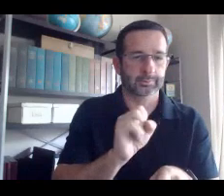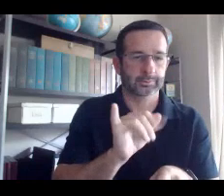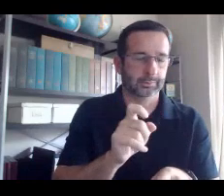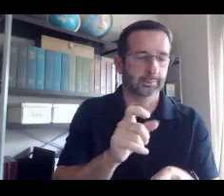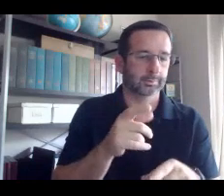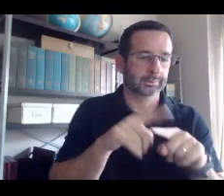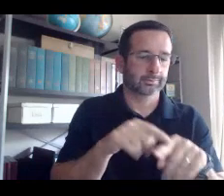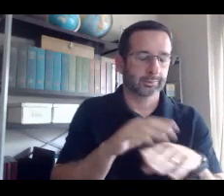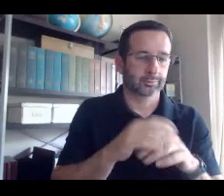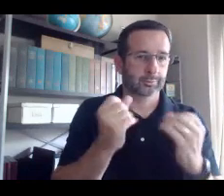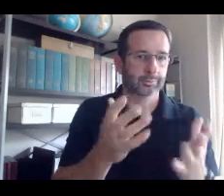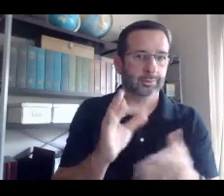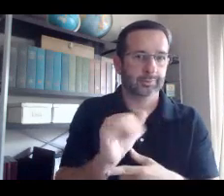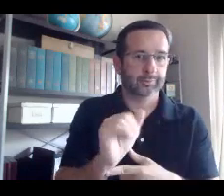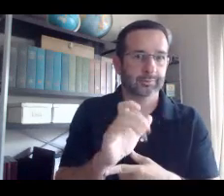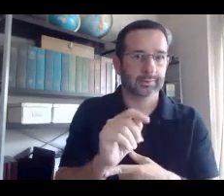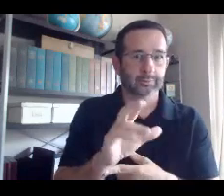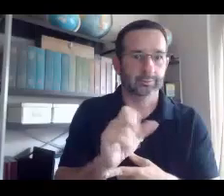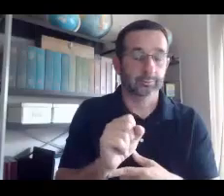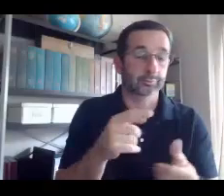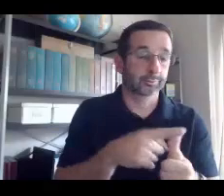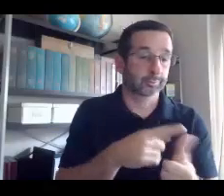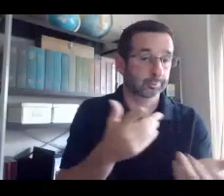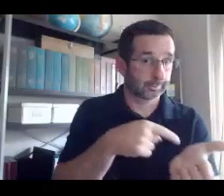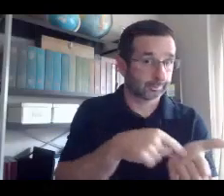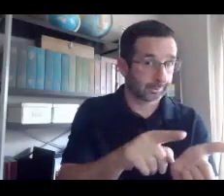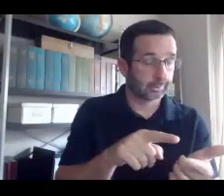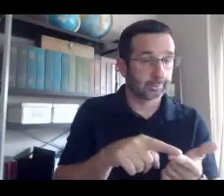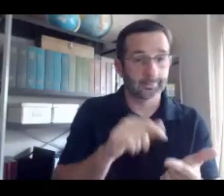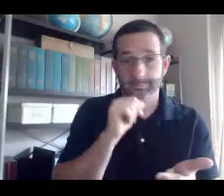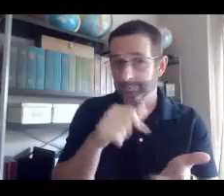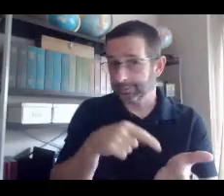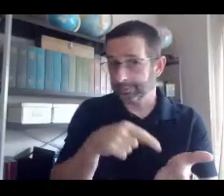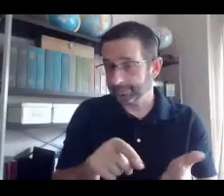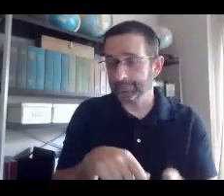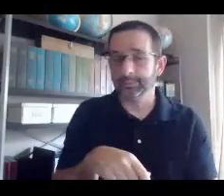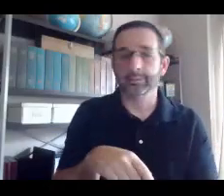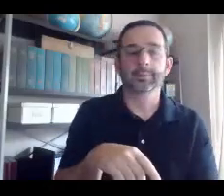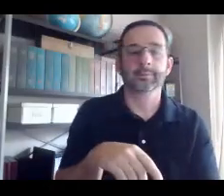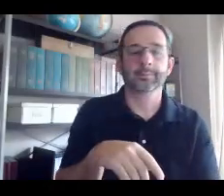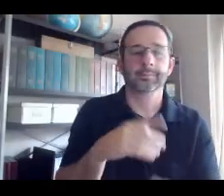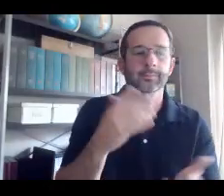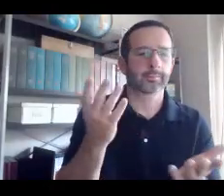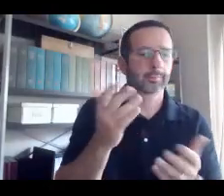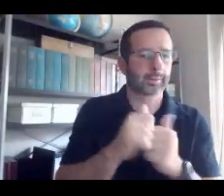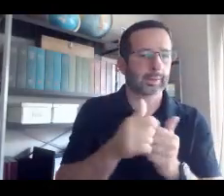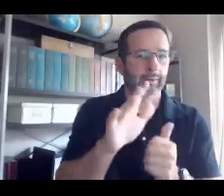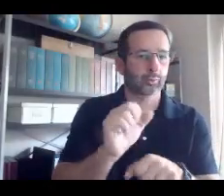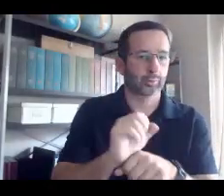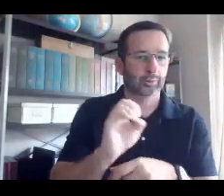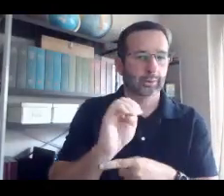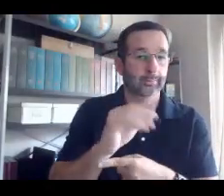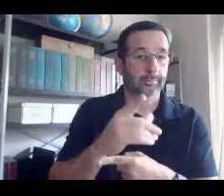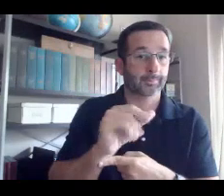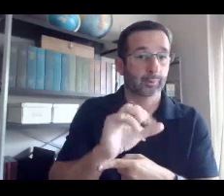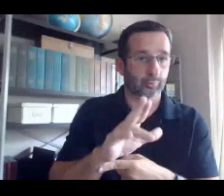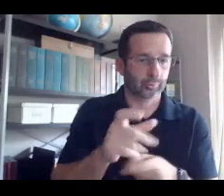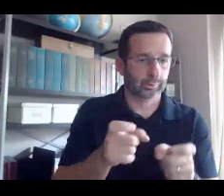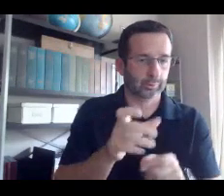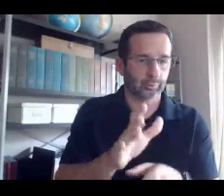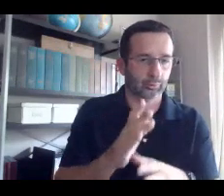leave can be found on our website. It does depend on a variety of factors, if it's paid or not